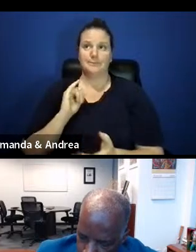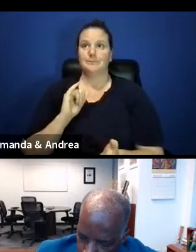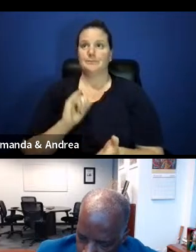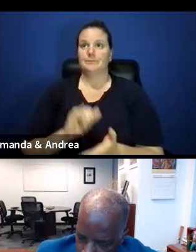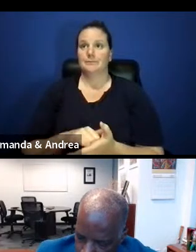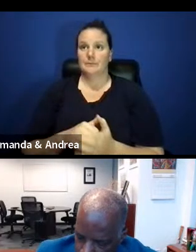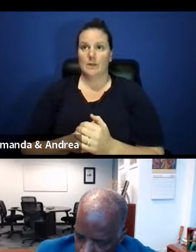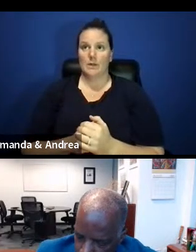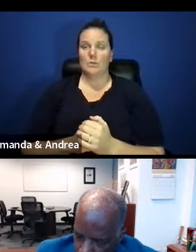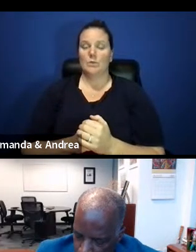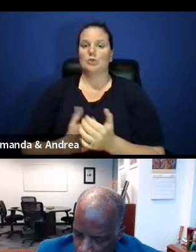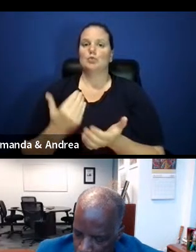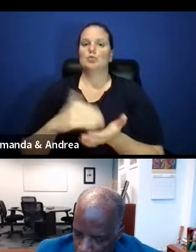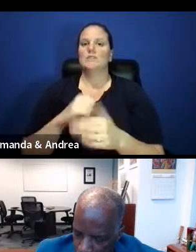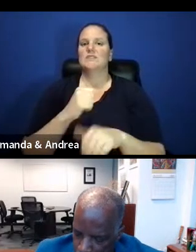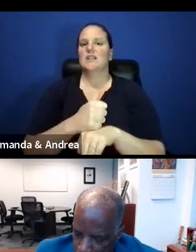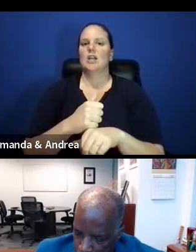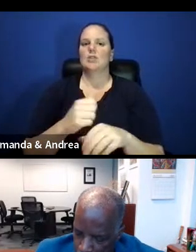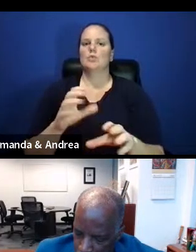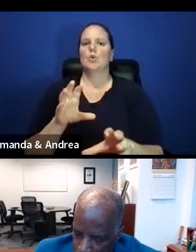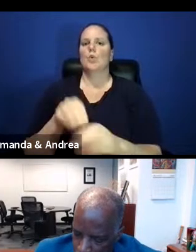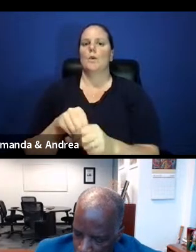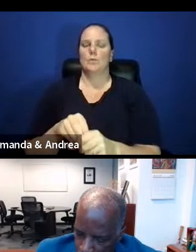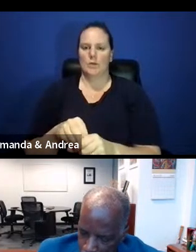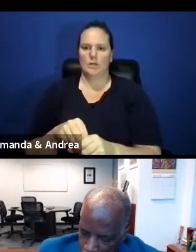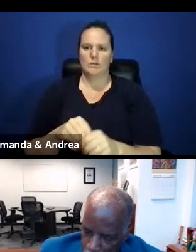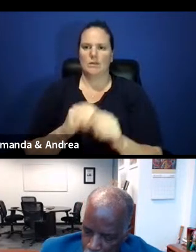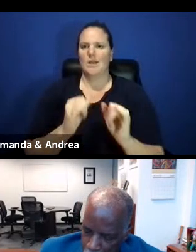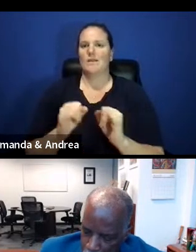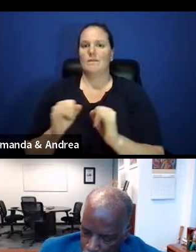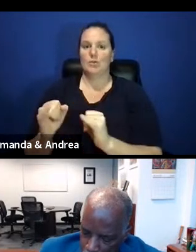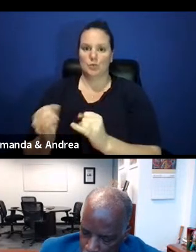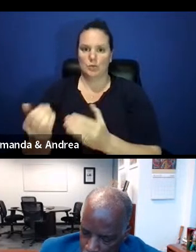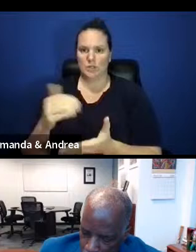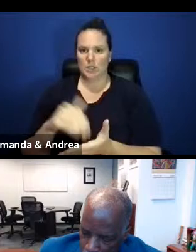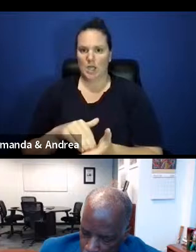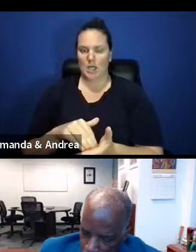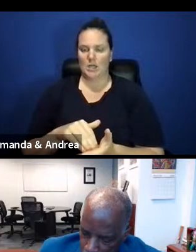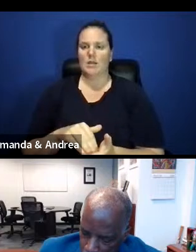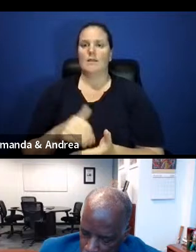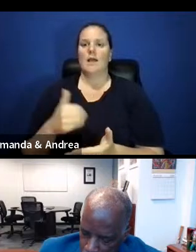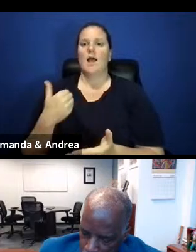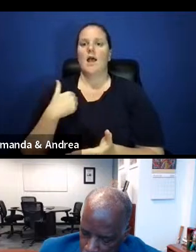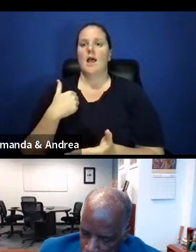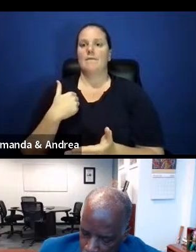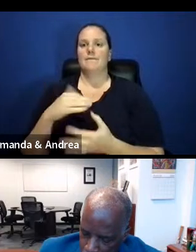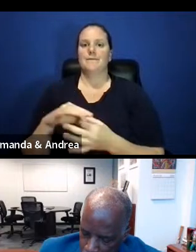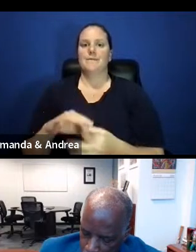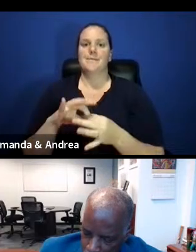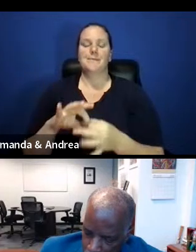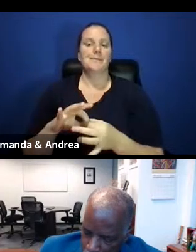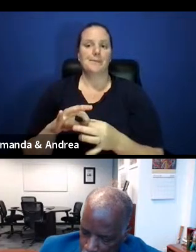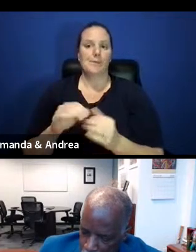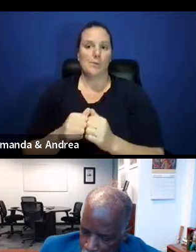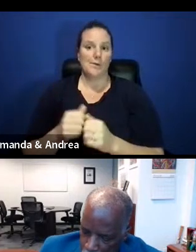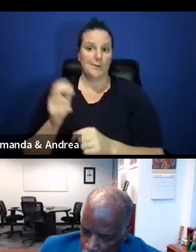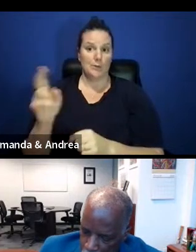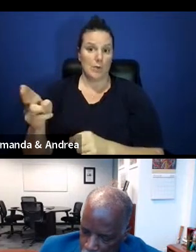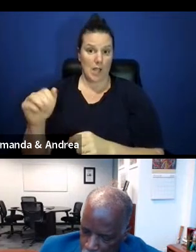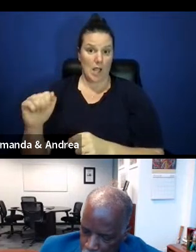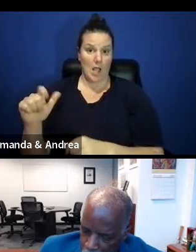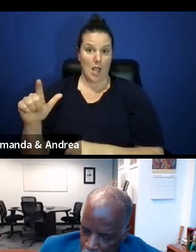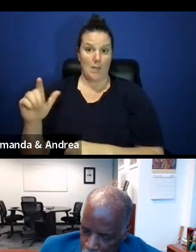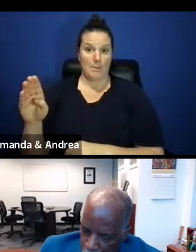was reset to incorporate individuals, again, that have ties to historic